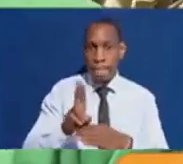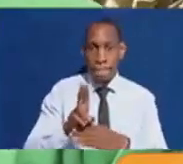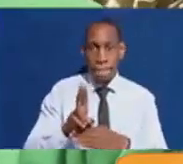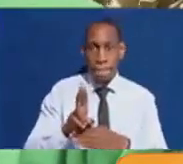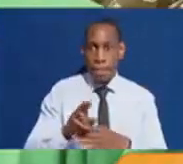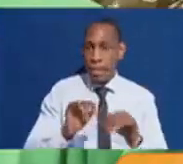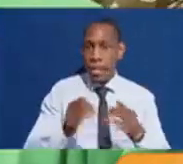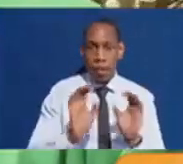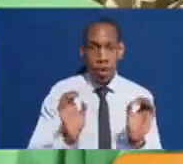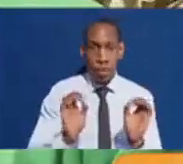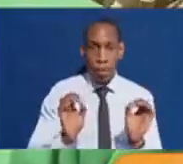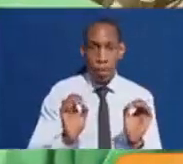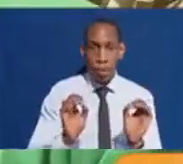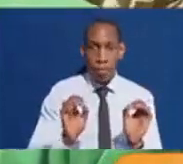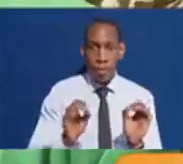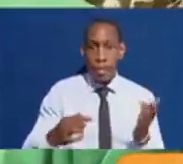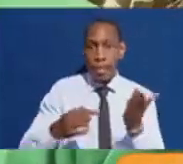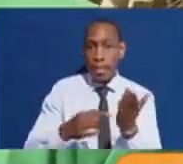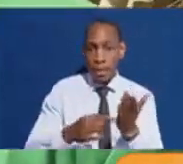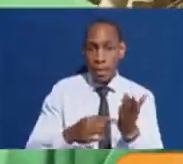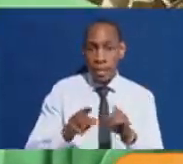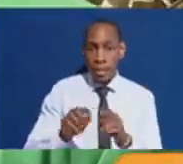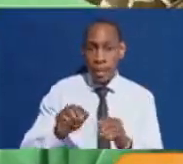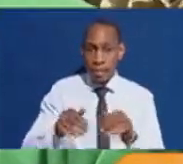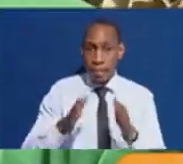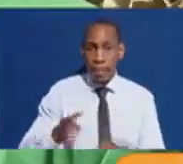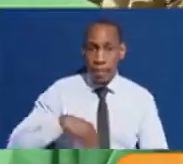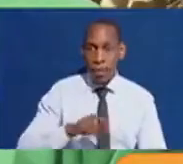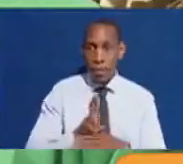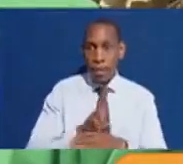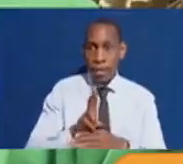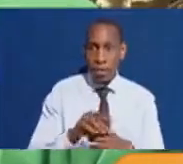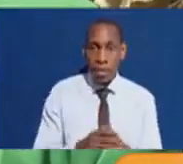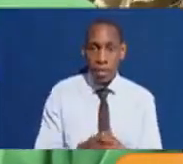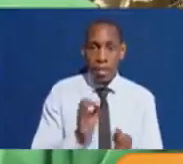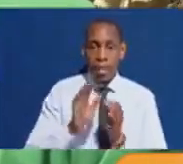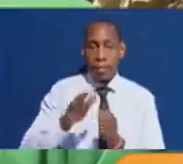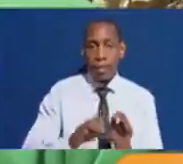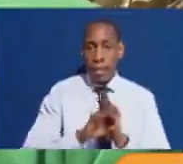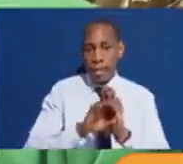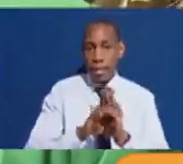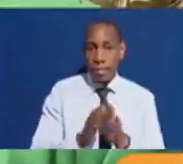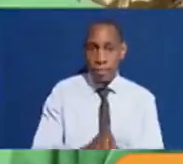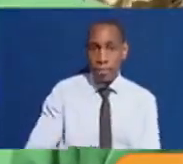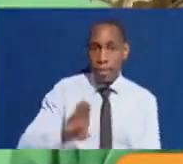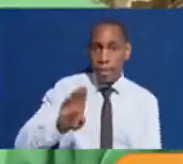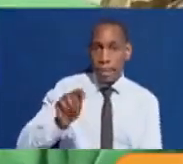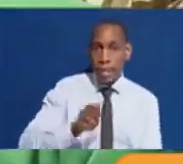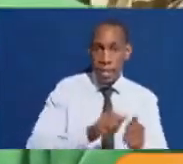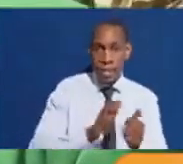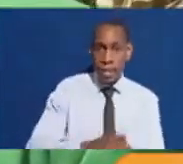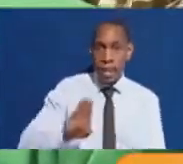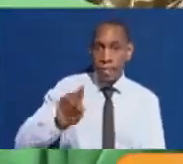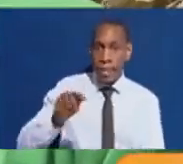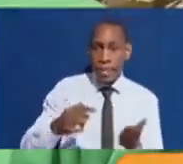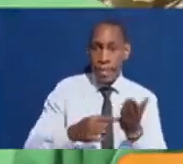not new. They are the technologies that our farmers have been using. If you look at, for example, the BT maize or the BT